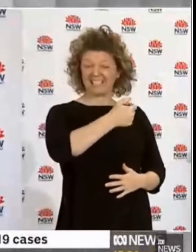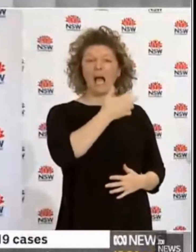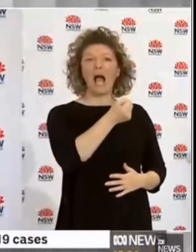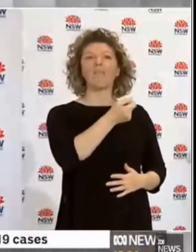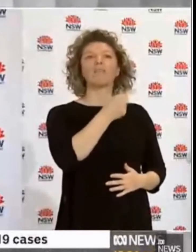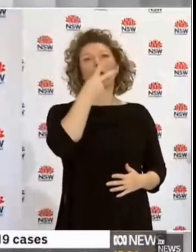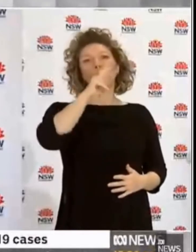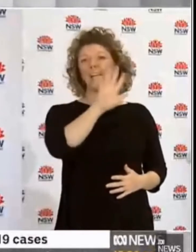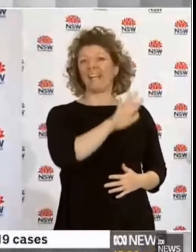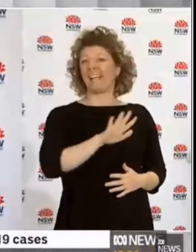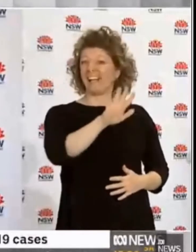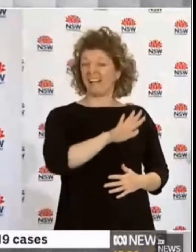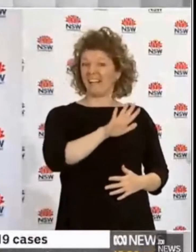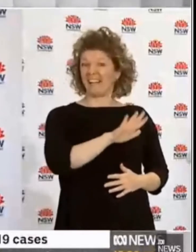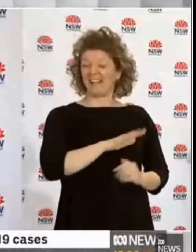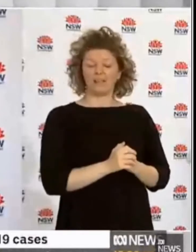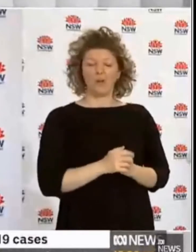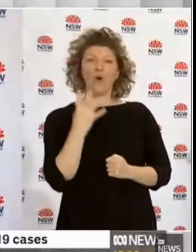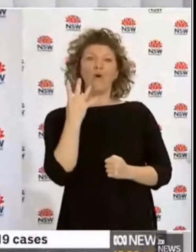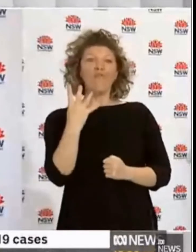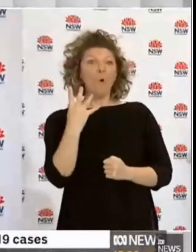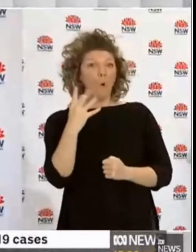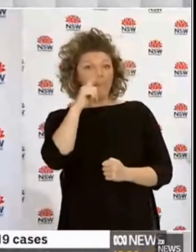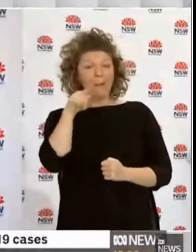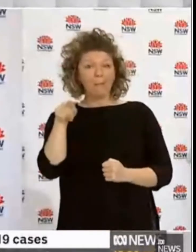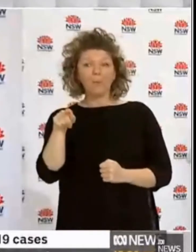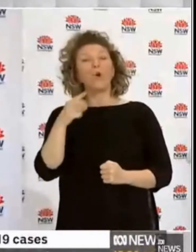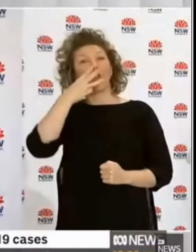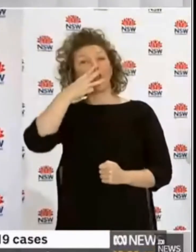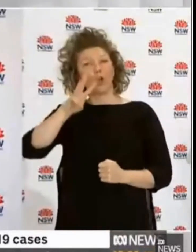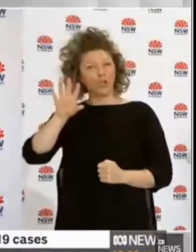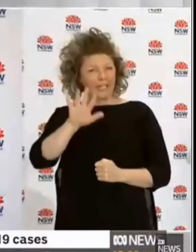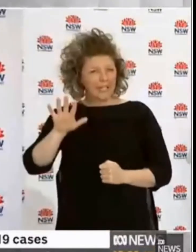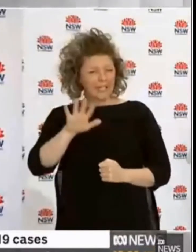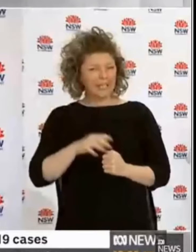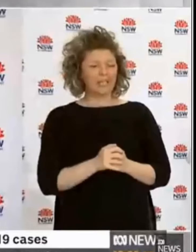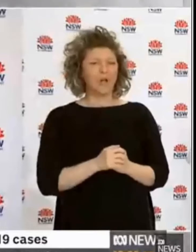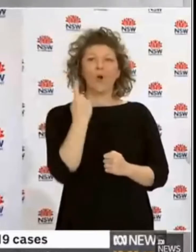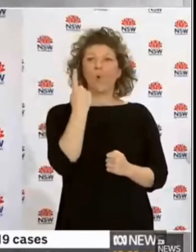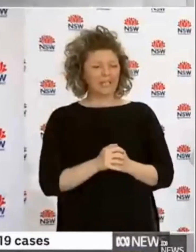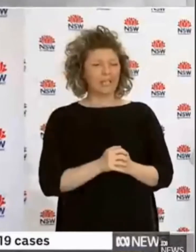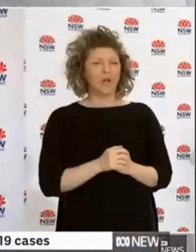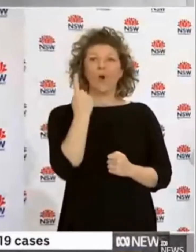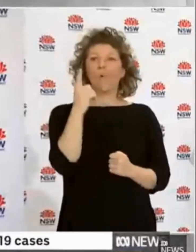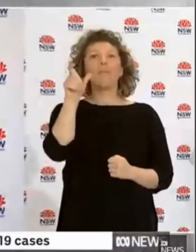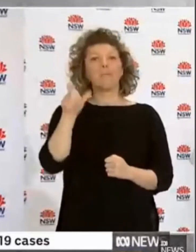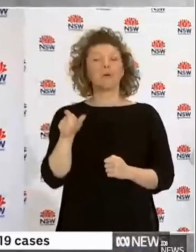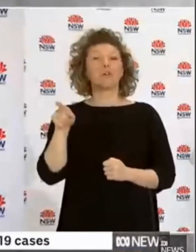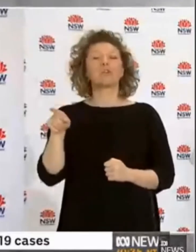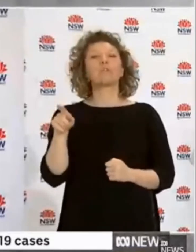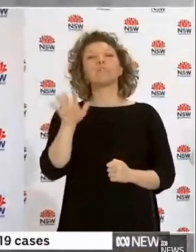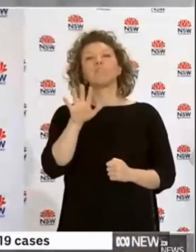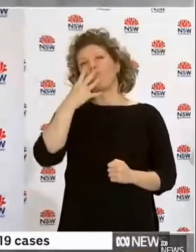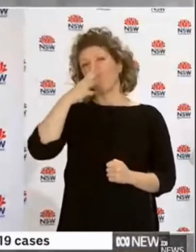in intensive care, there are 4 people in their 30s, and there's 1 person in